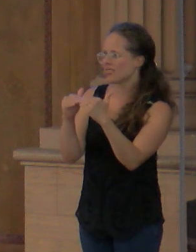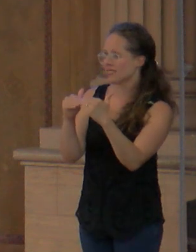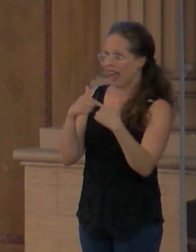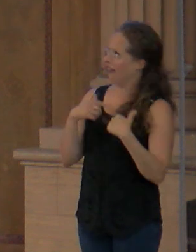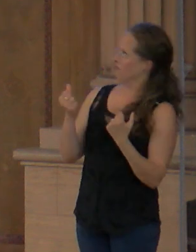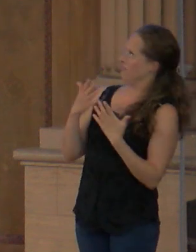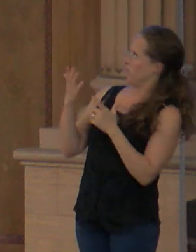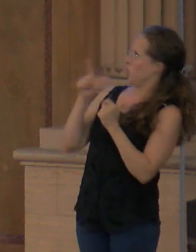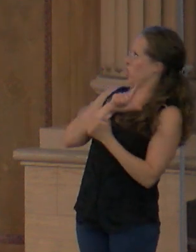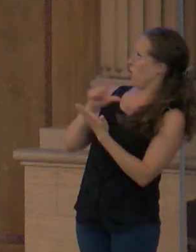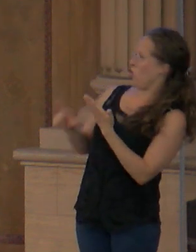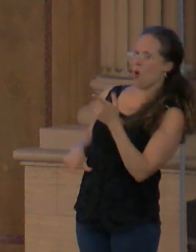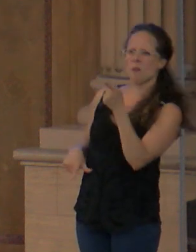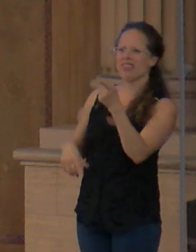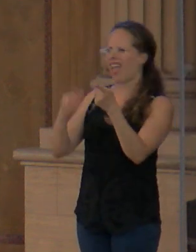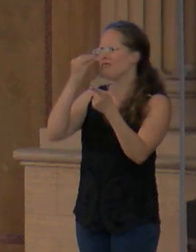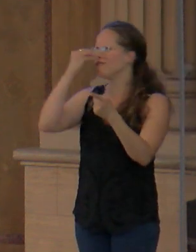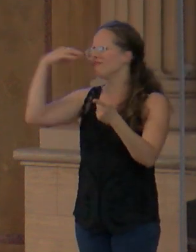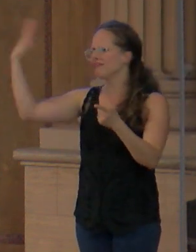don't. Then what?